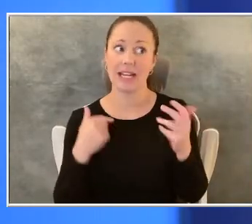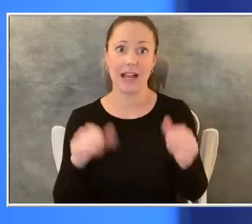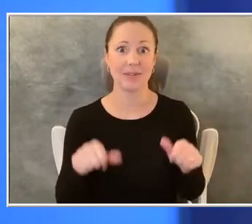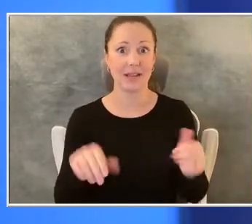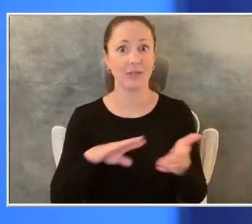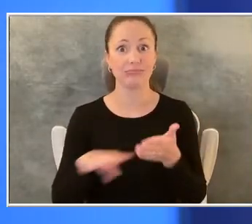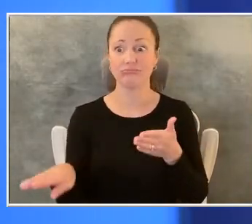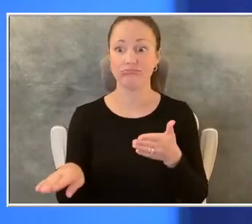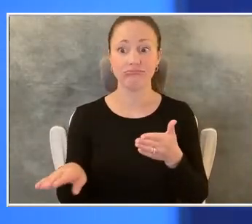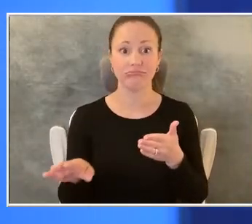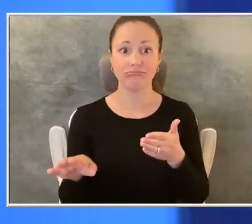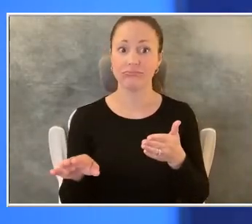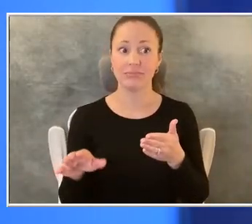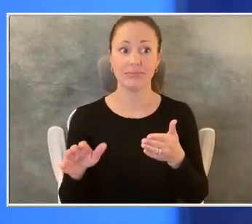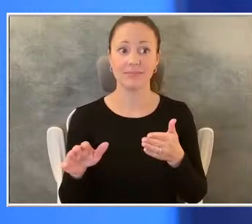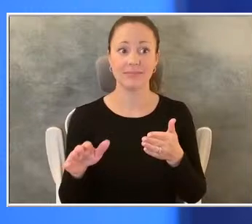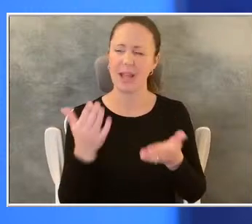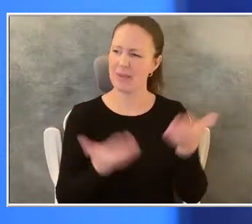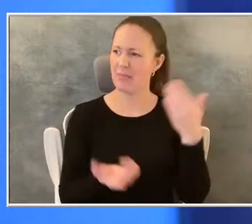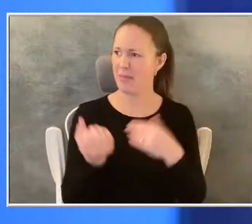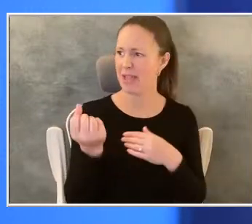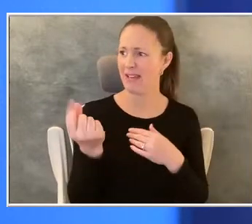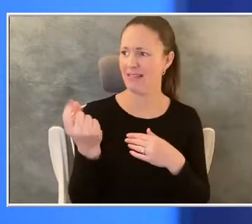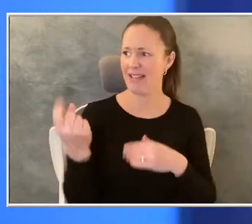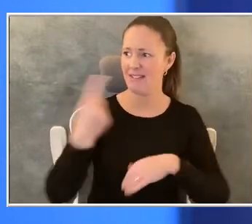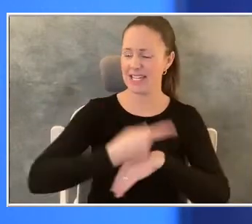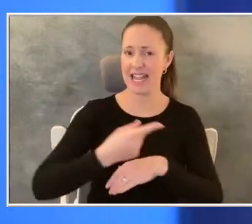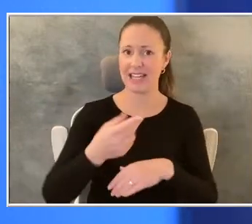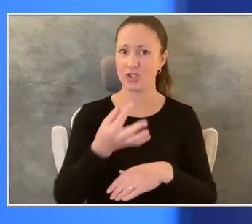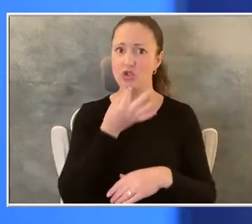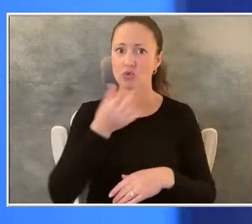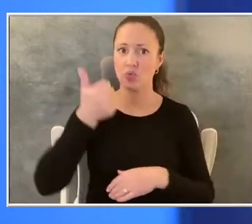you know, maybe 11 days sooner than normal. And